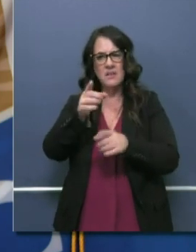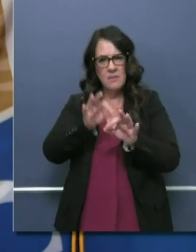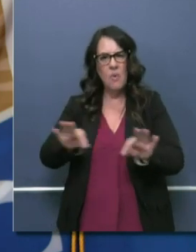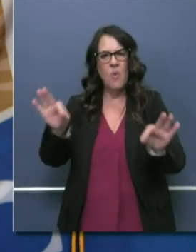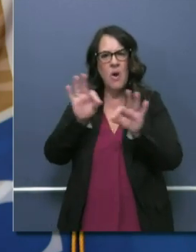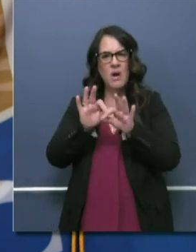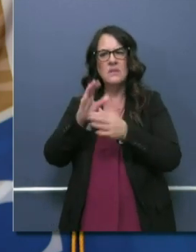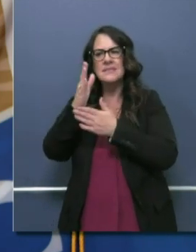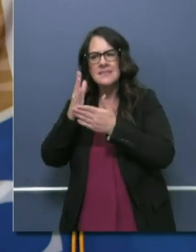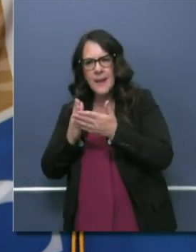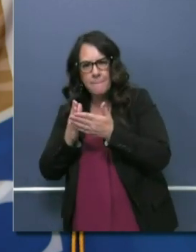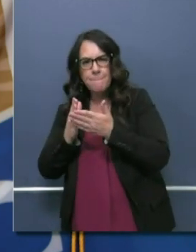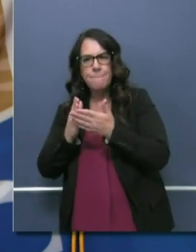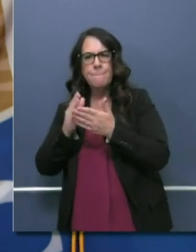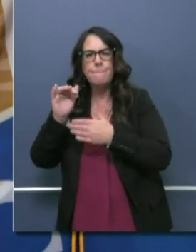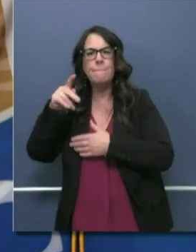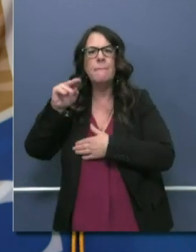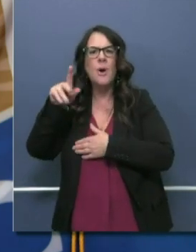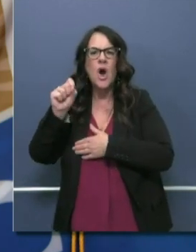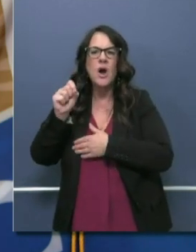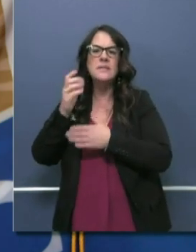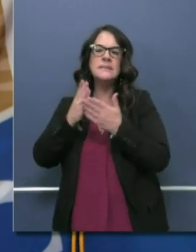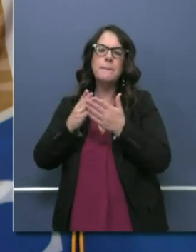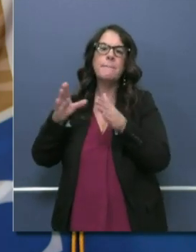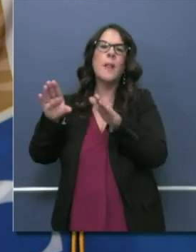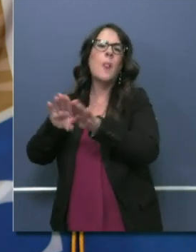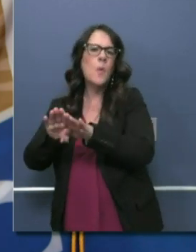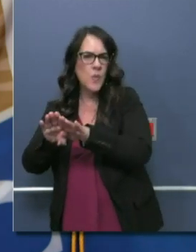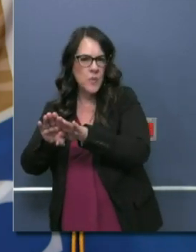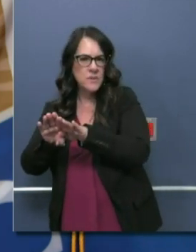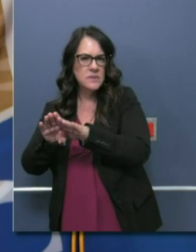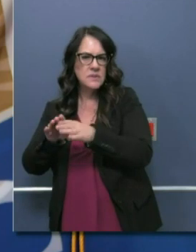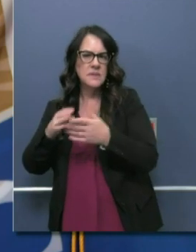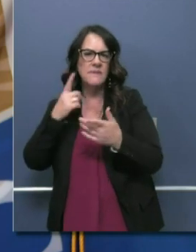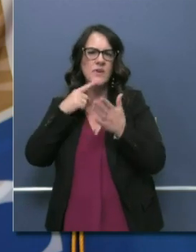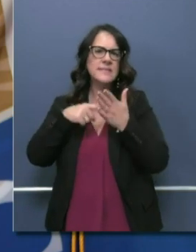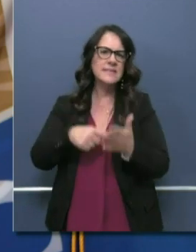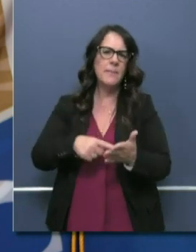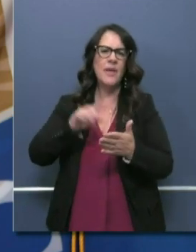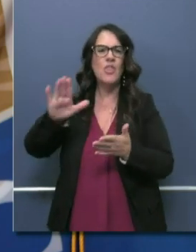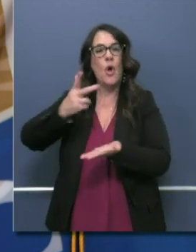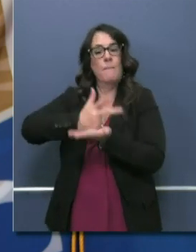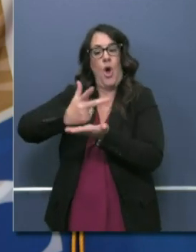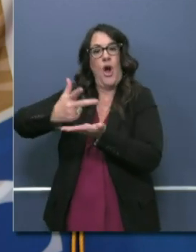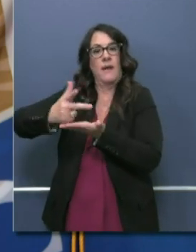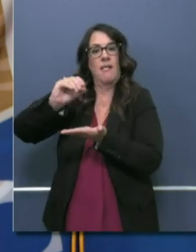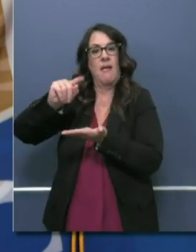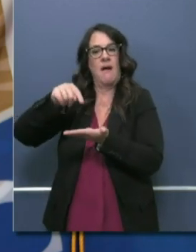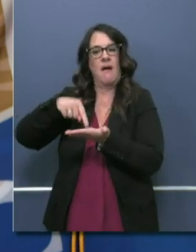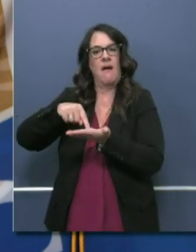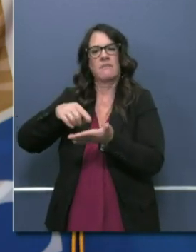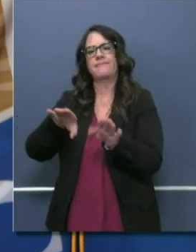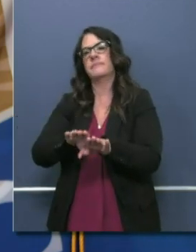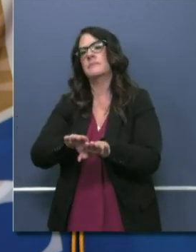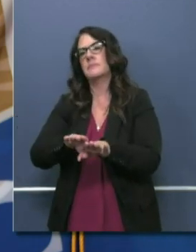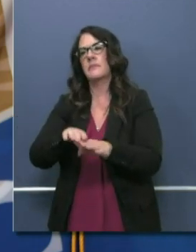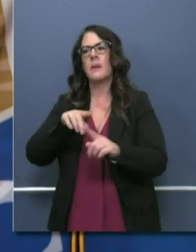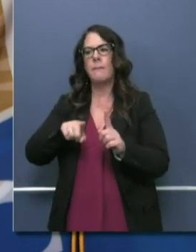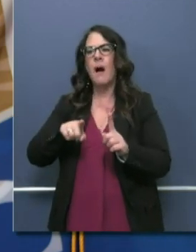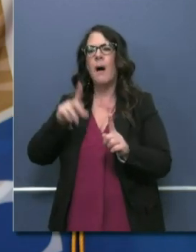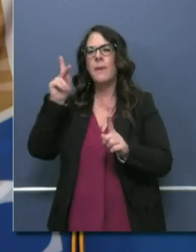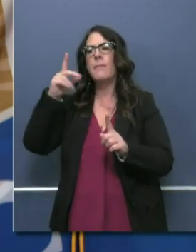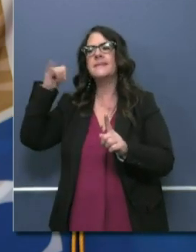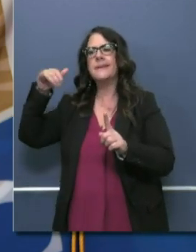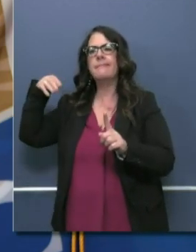distinction. There's some that have partial closures, parking lots and the like, but still activities in all